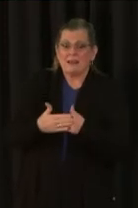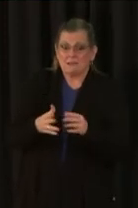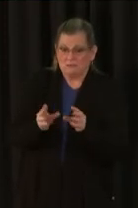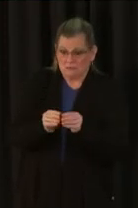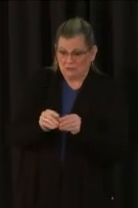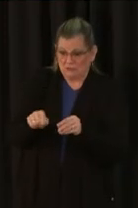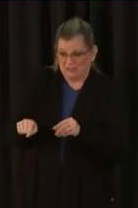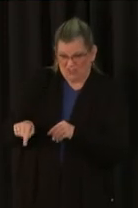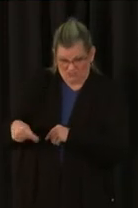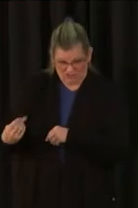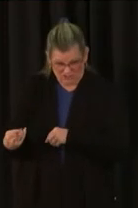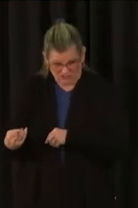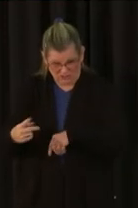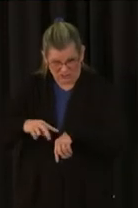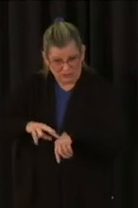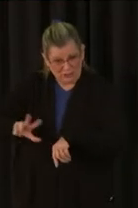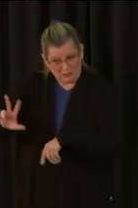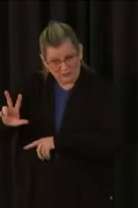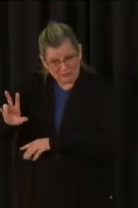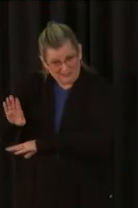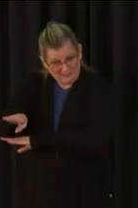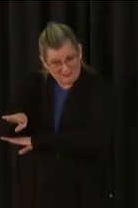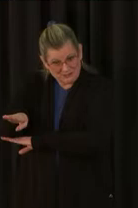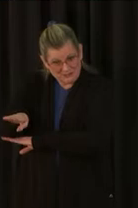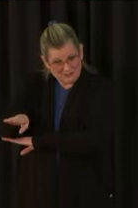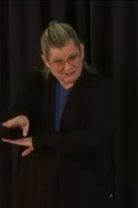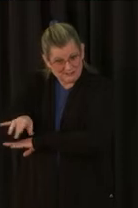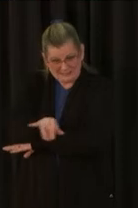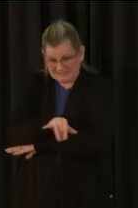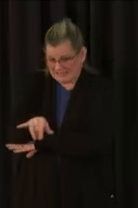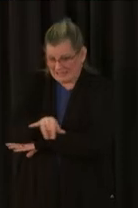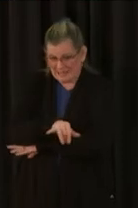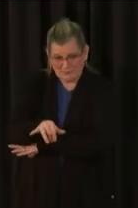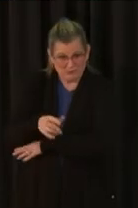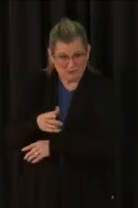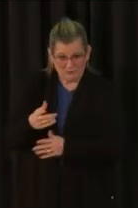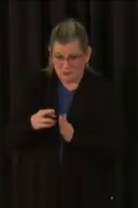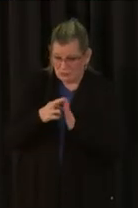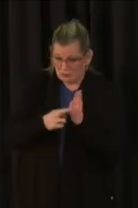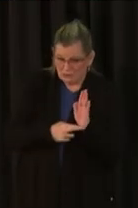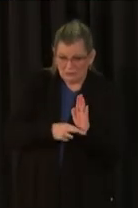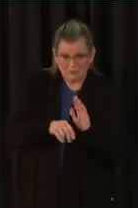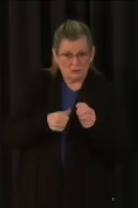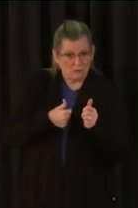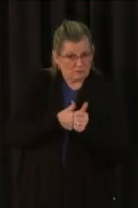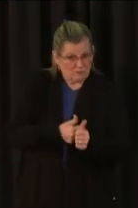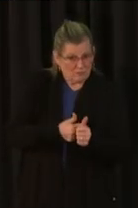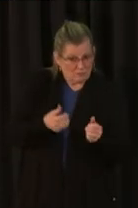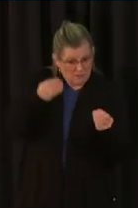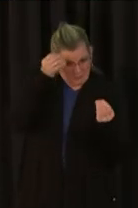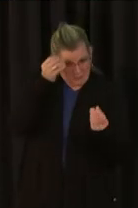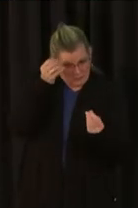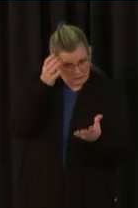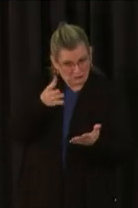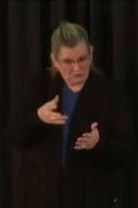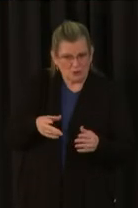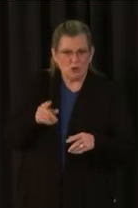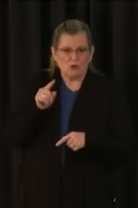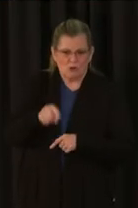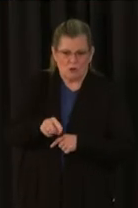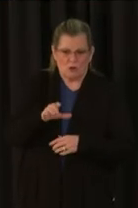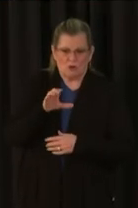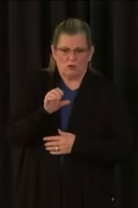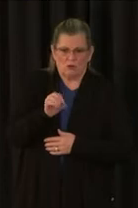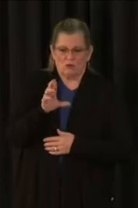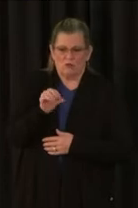be Thursday at 3 p.m. We would love for you to register for those if you go to the coronavirus.dc.gov